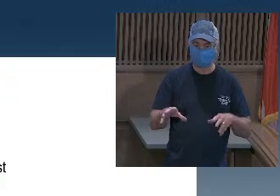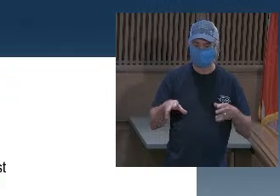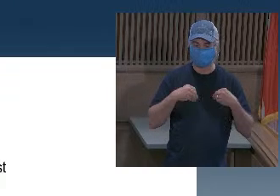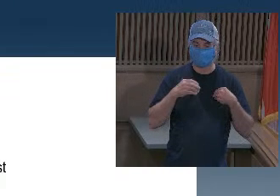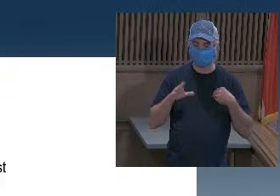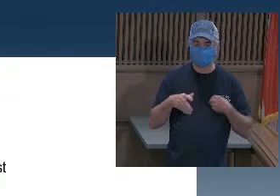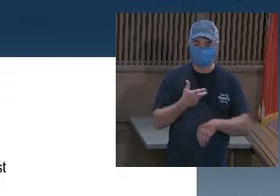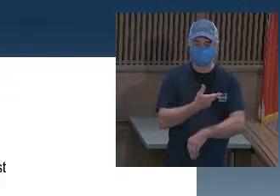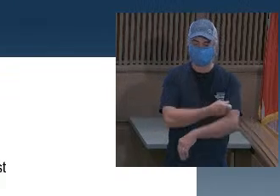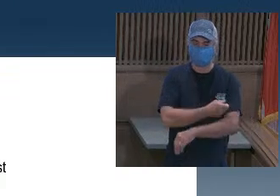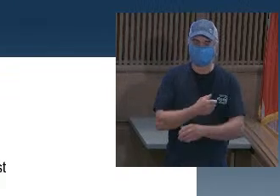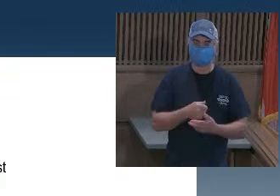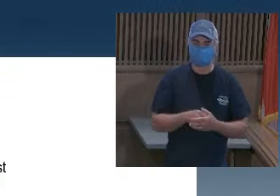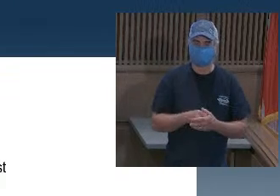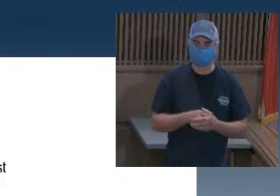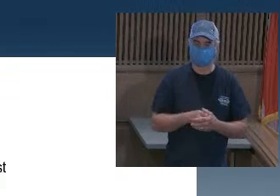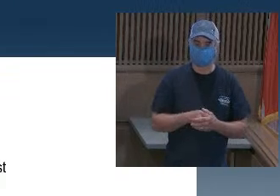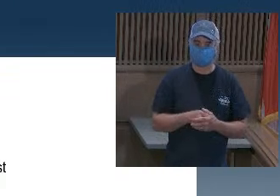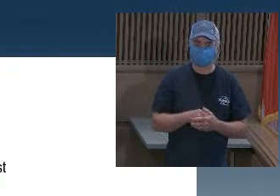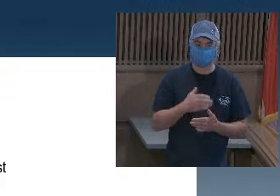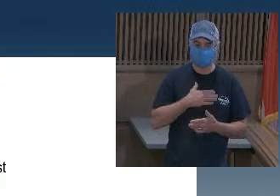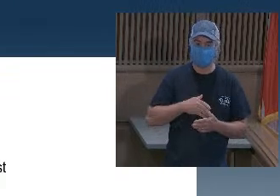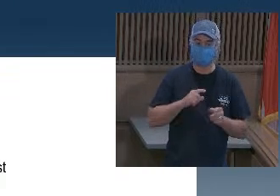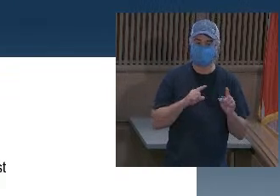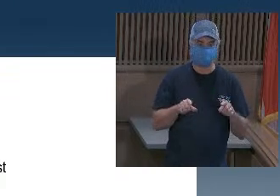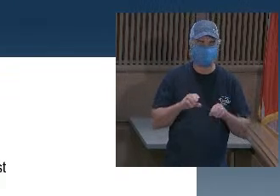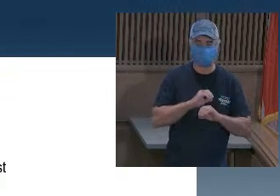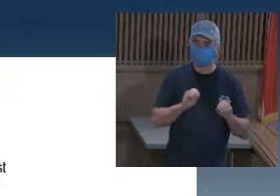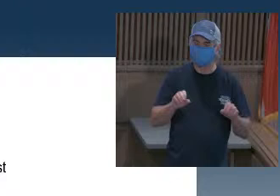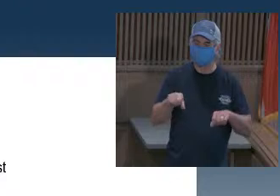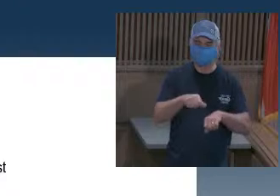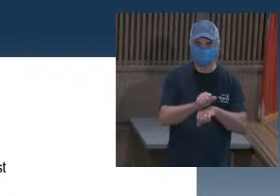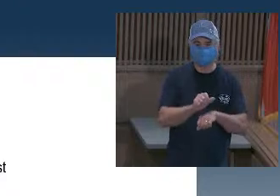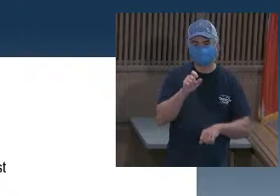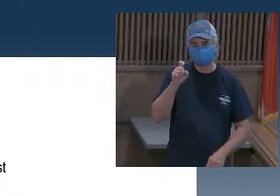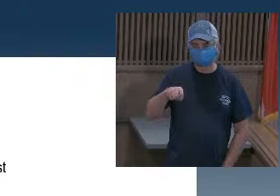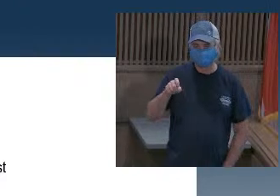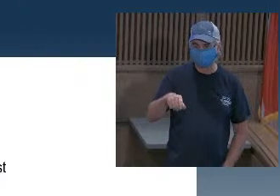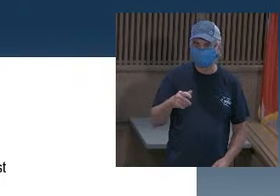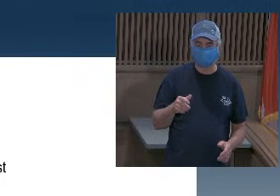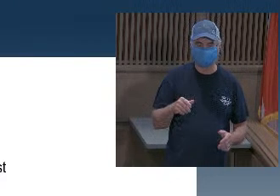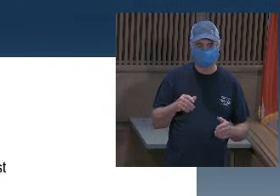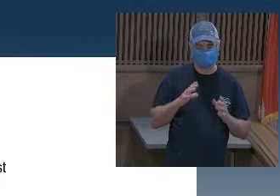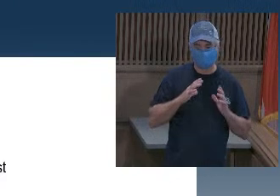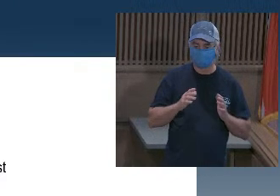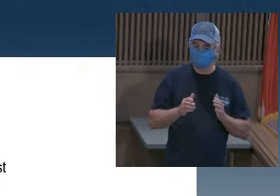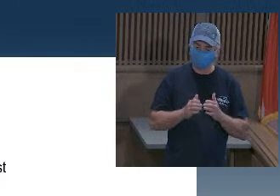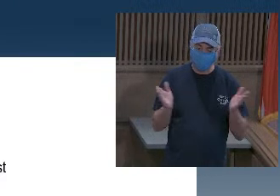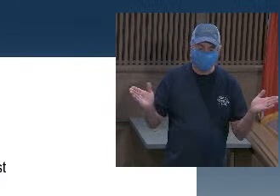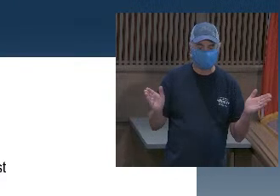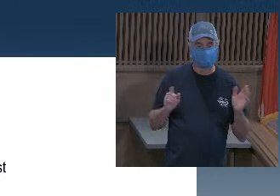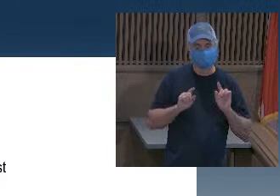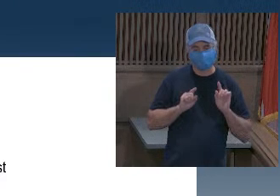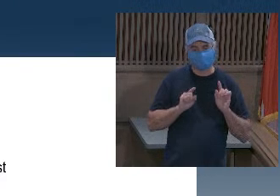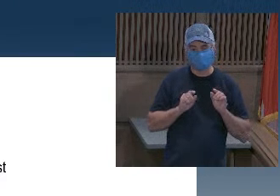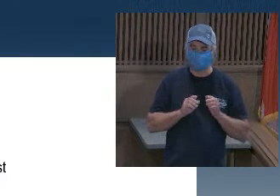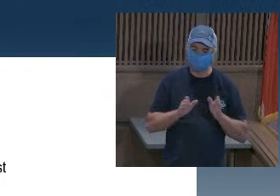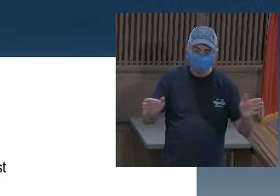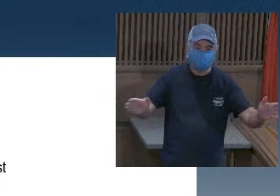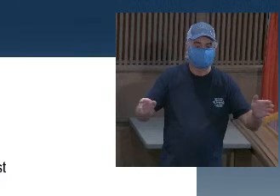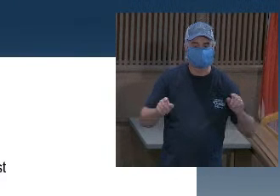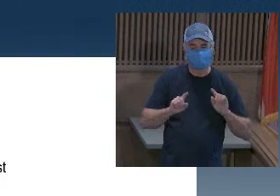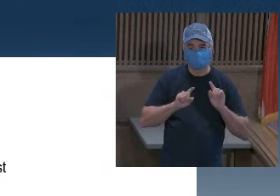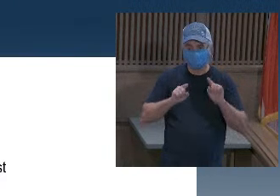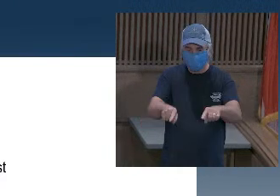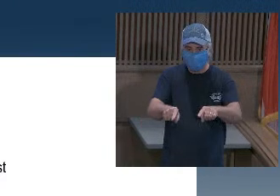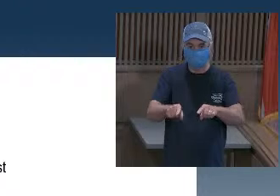by then, please consider coming by and letting us help you to do that. So I want